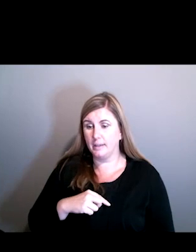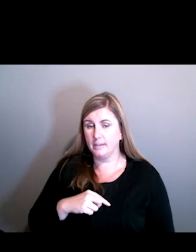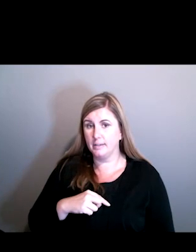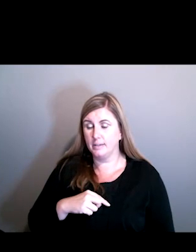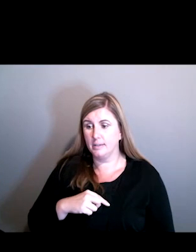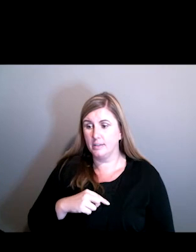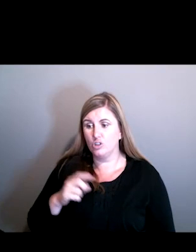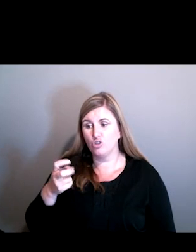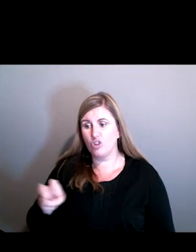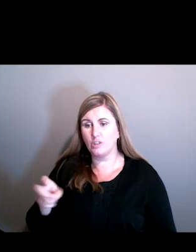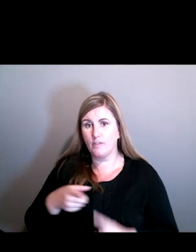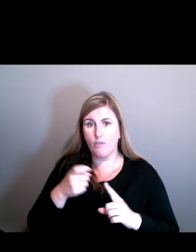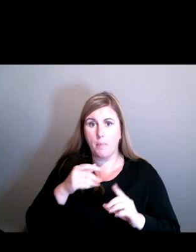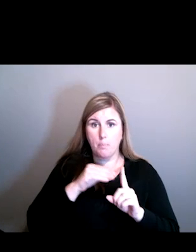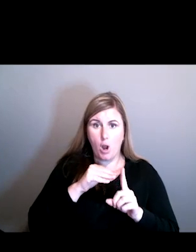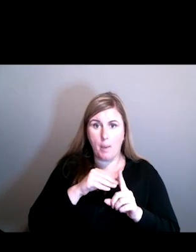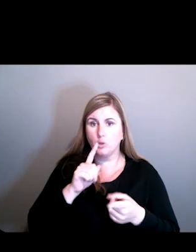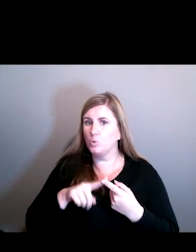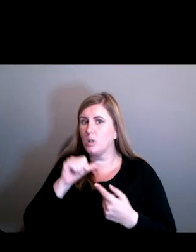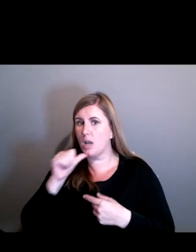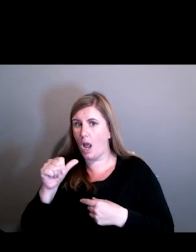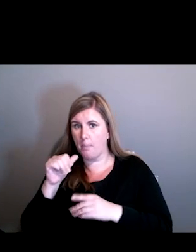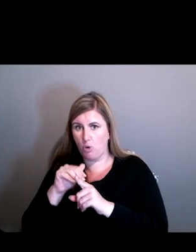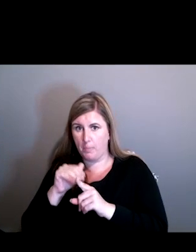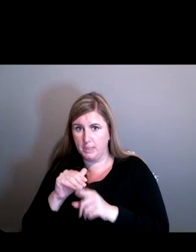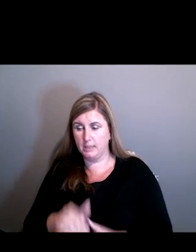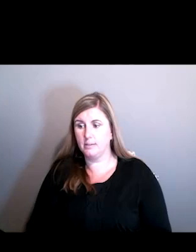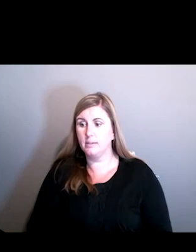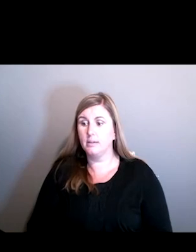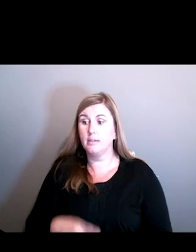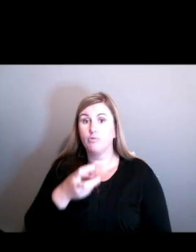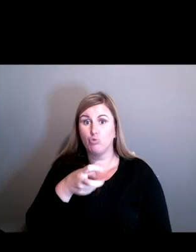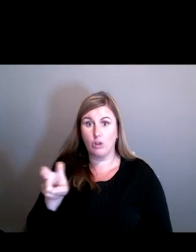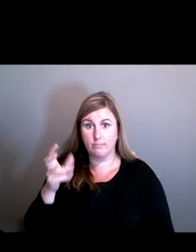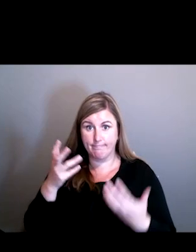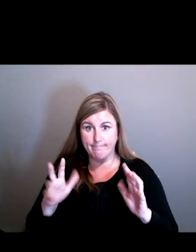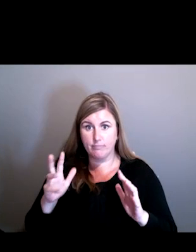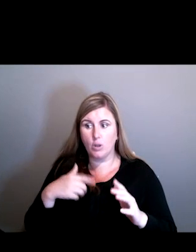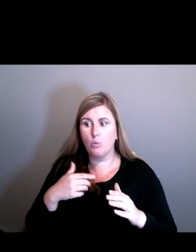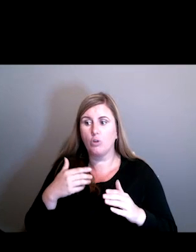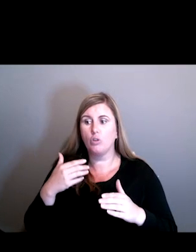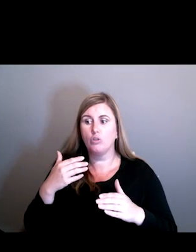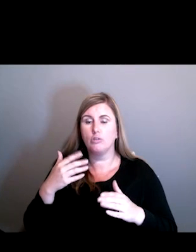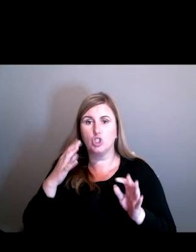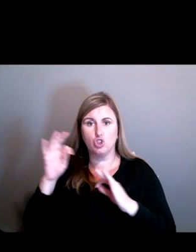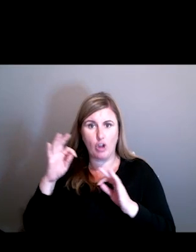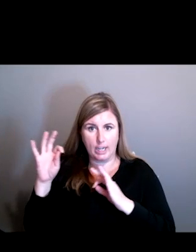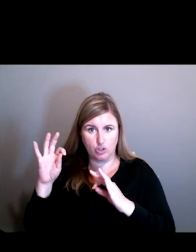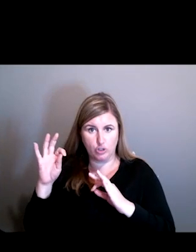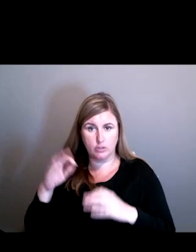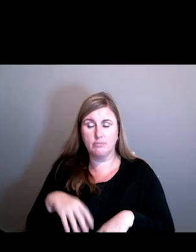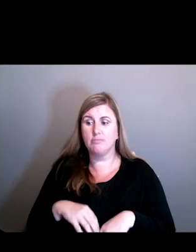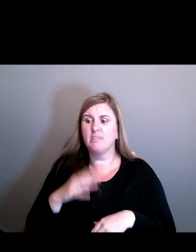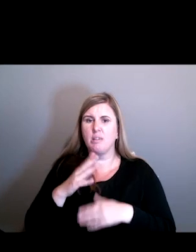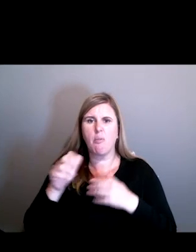And so it's where we transfer from prompted to unprompted. After a transfer trial, we